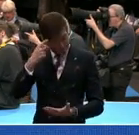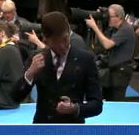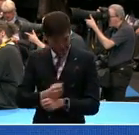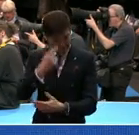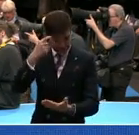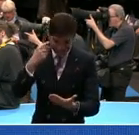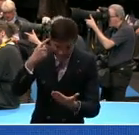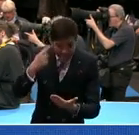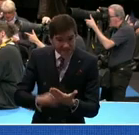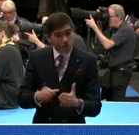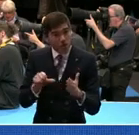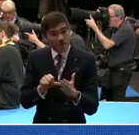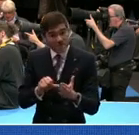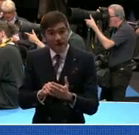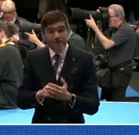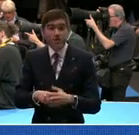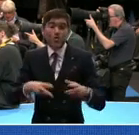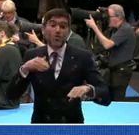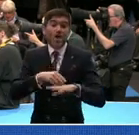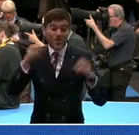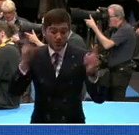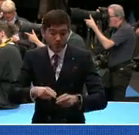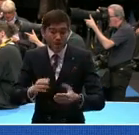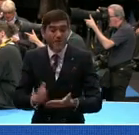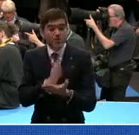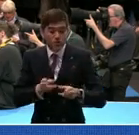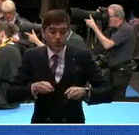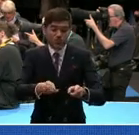decisions needed to cut crime and make our streets safe.